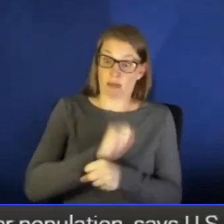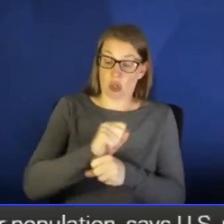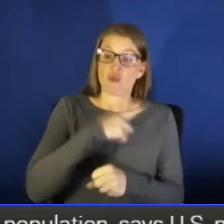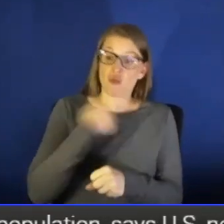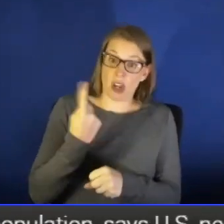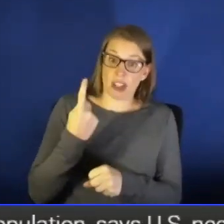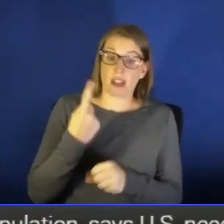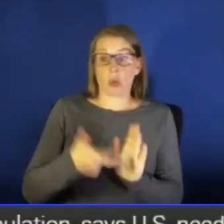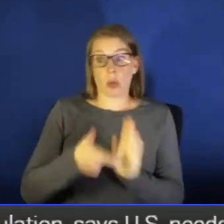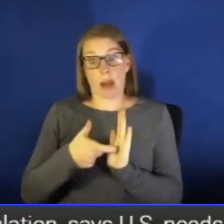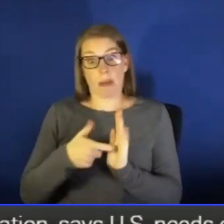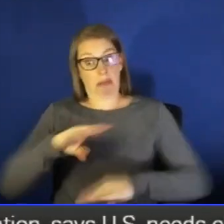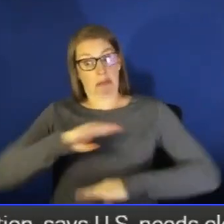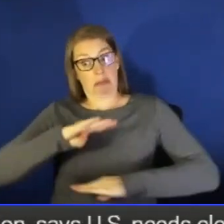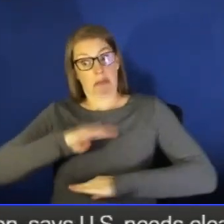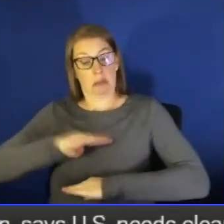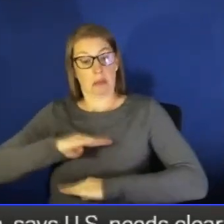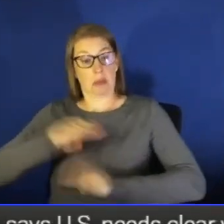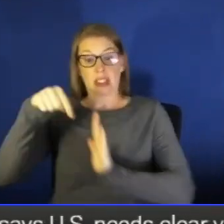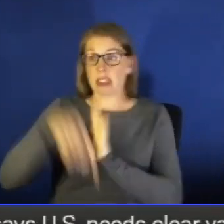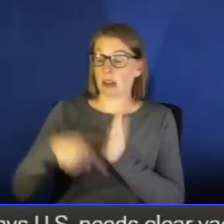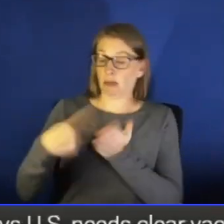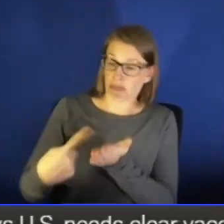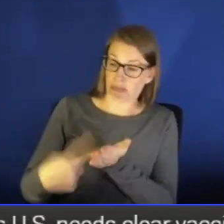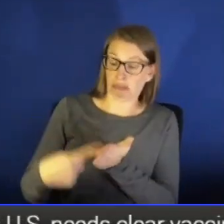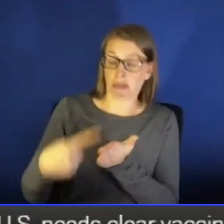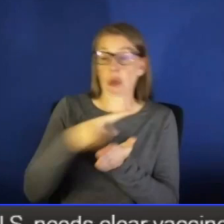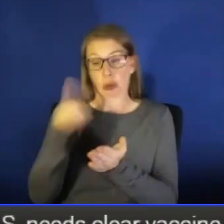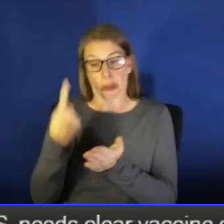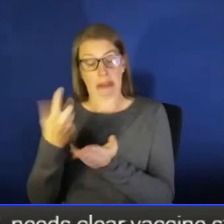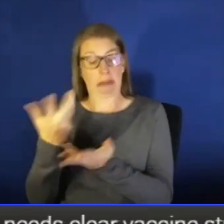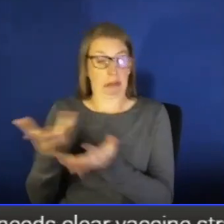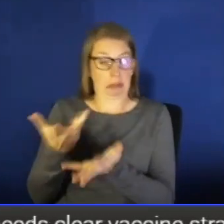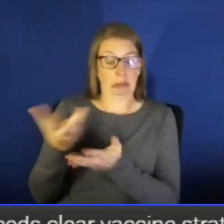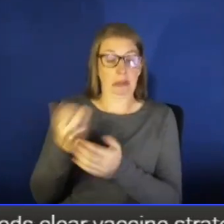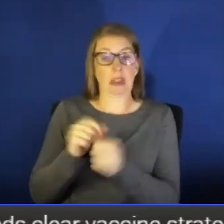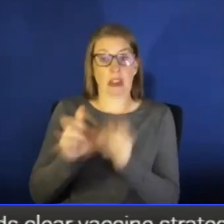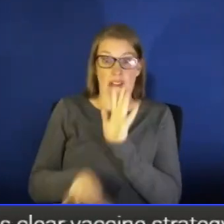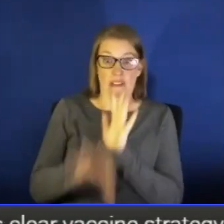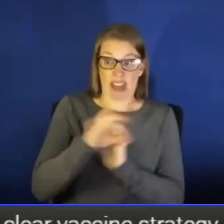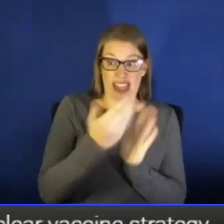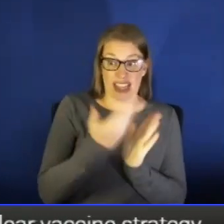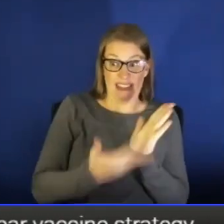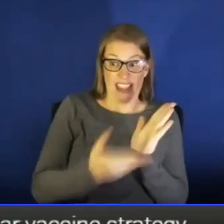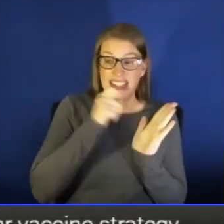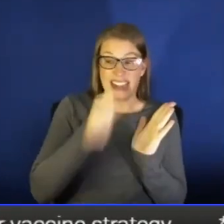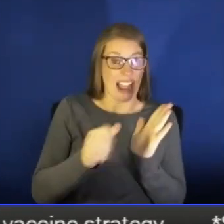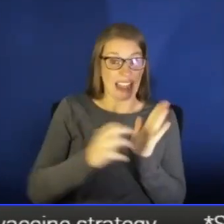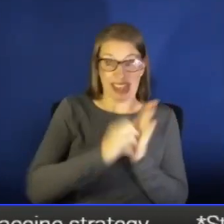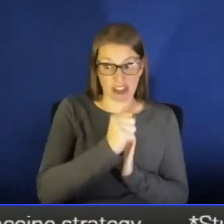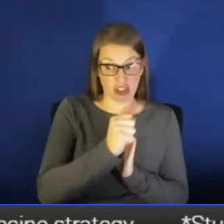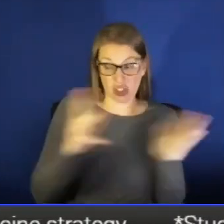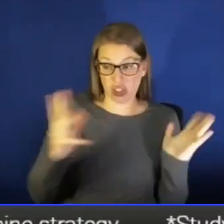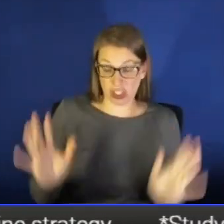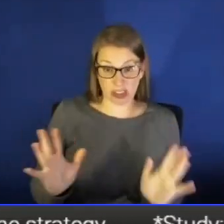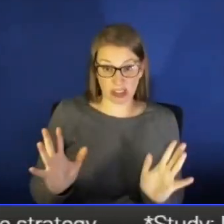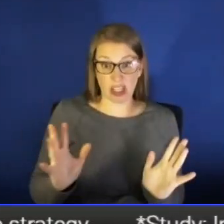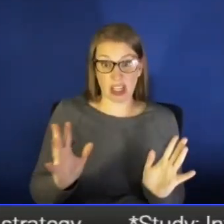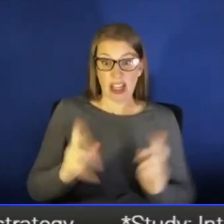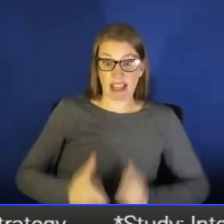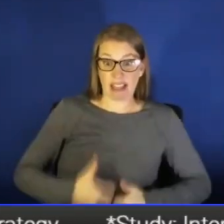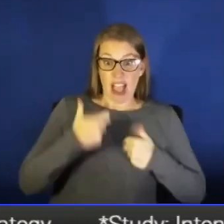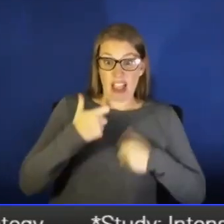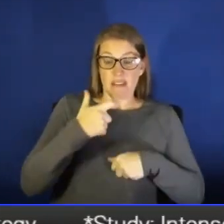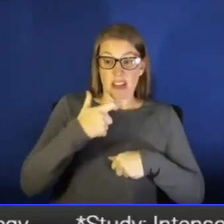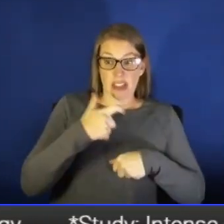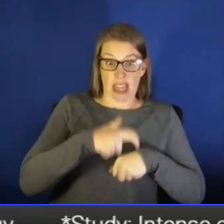detailed conversation about some of the risks of finding things that are not cancer and the lifelong need for this. It adds